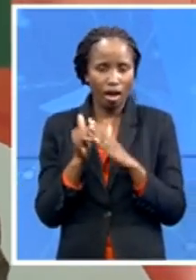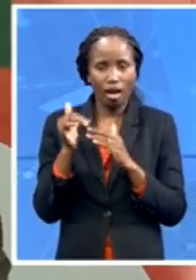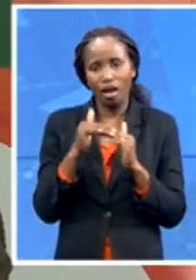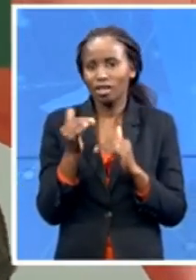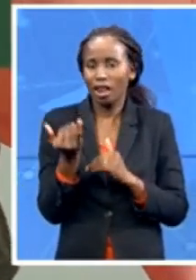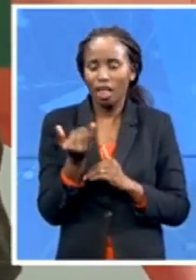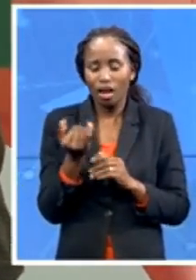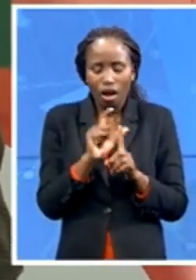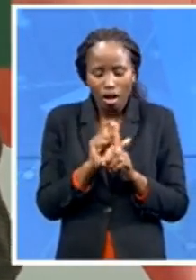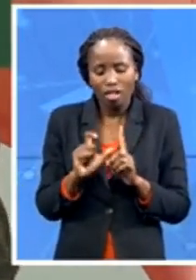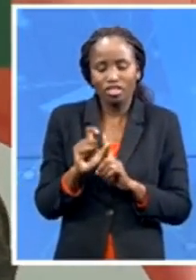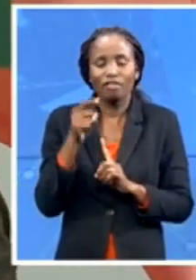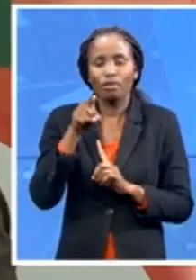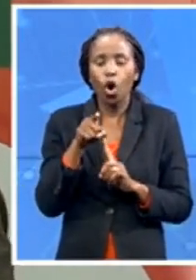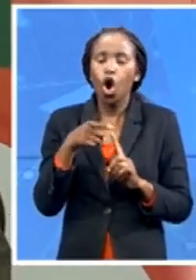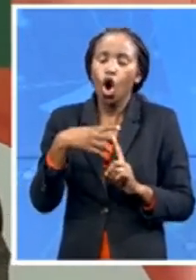a culture yobuzwe.